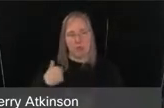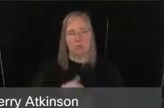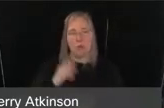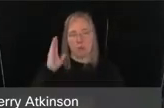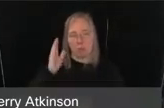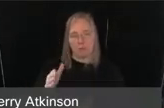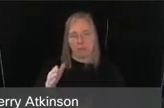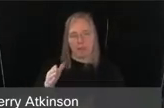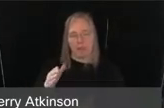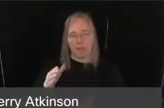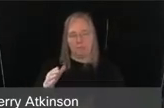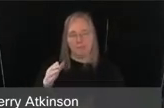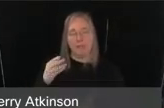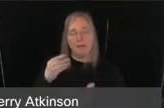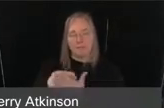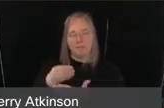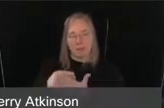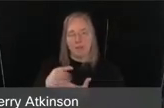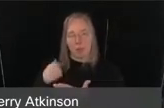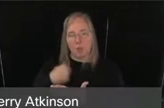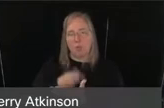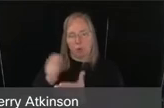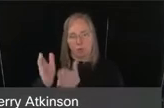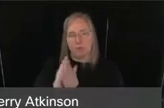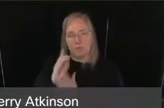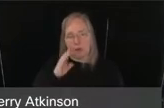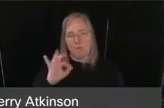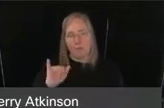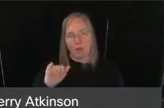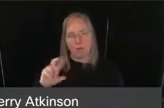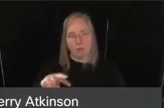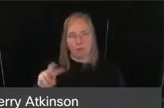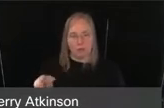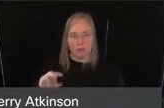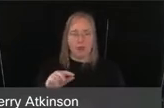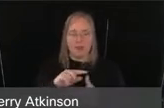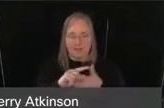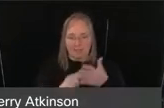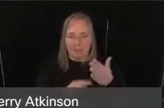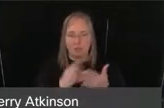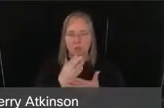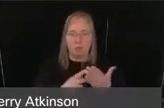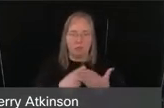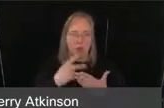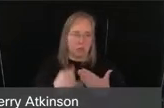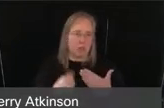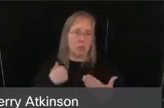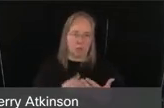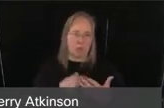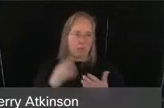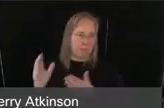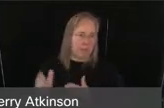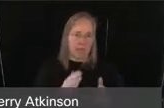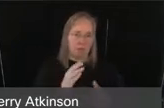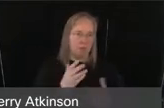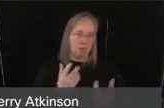the funding that we'll be requesting for FY22. These are some of the projects that we would be intending to work